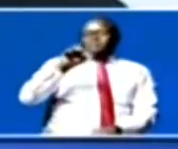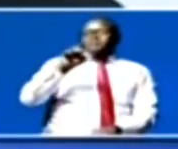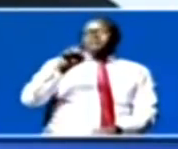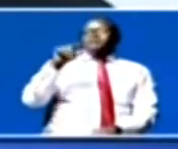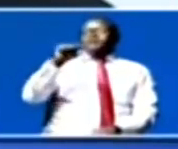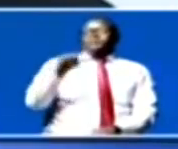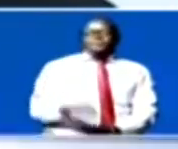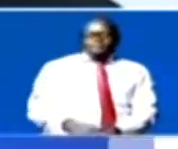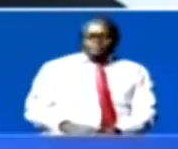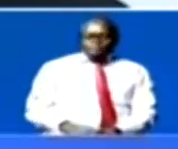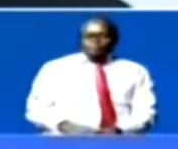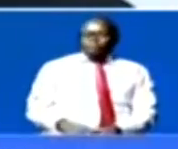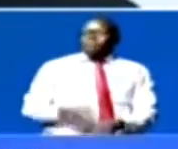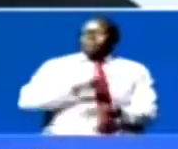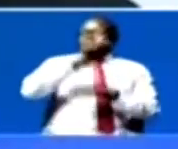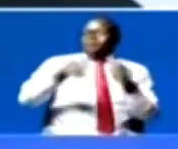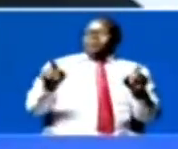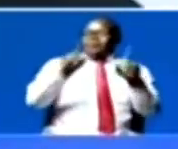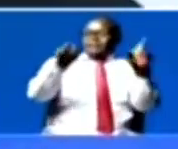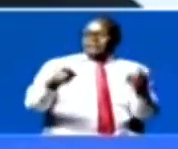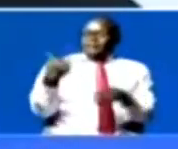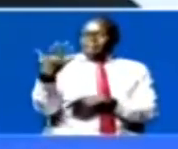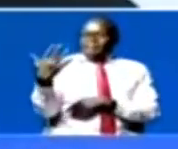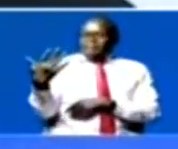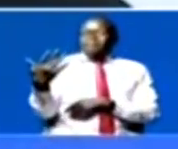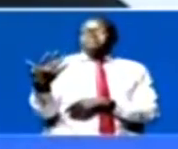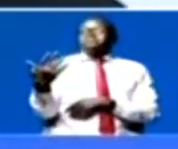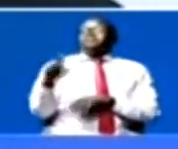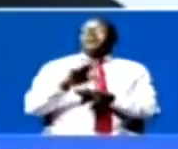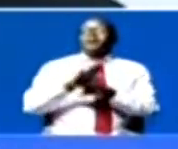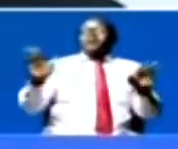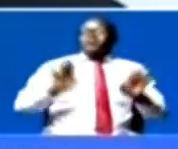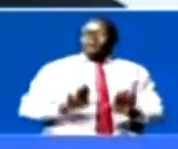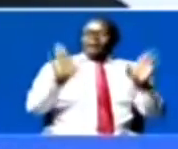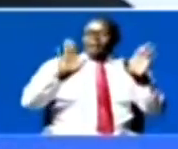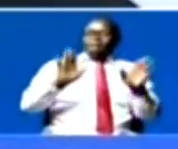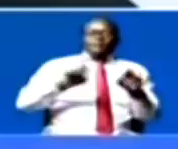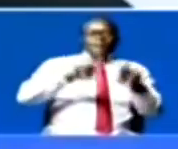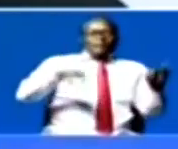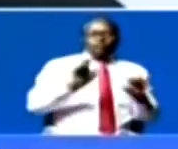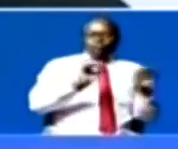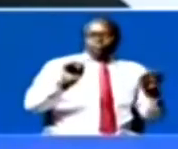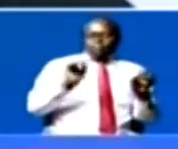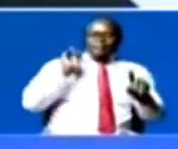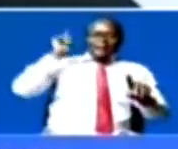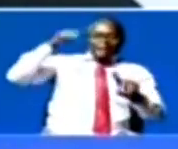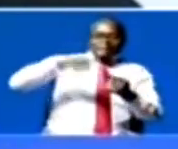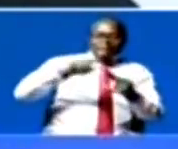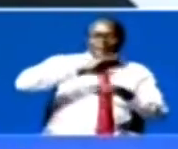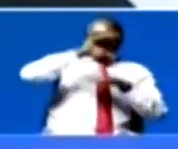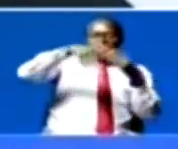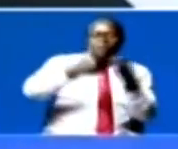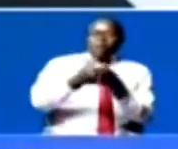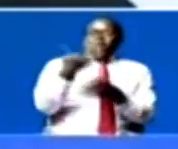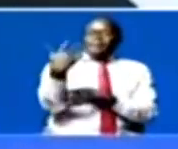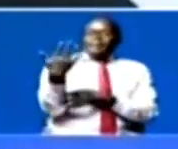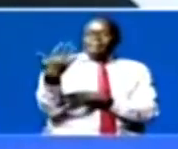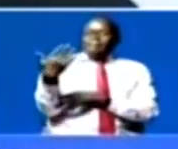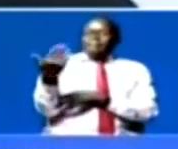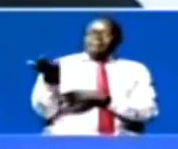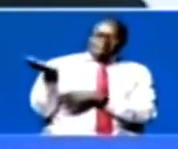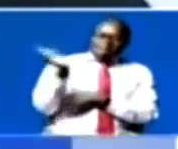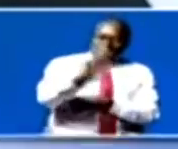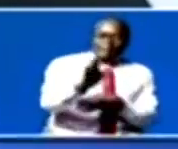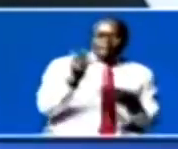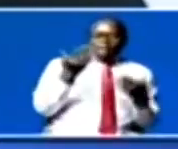Exams, all examination papers and answer sheets will not leave the examination room until all the papers have been turned